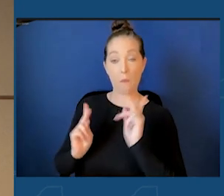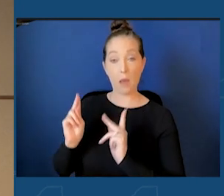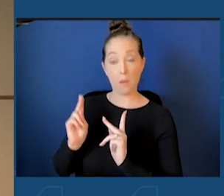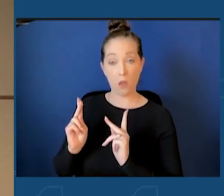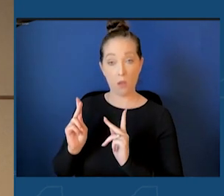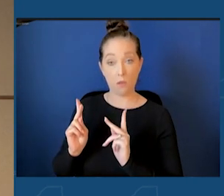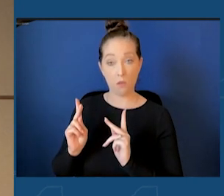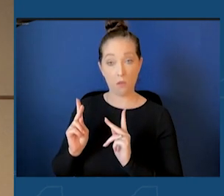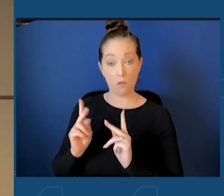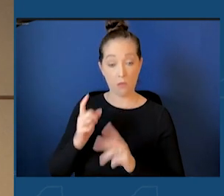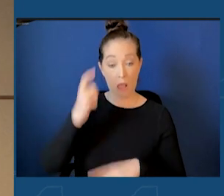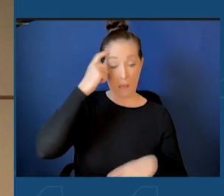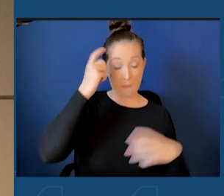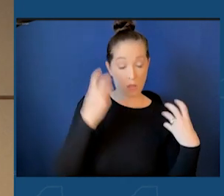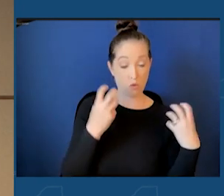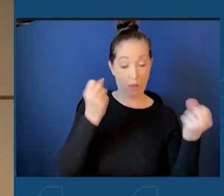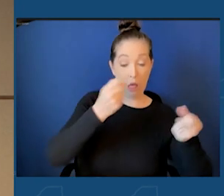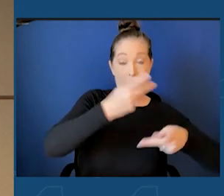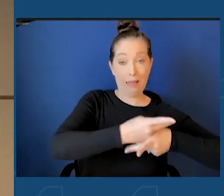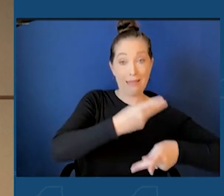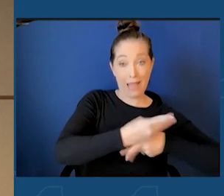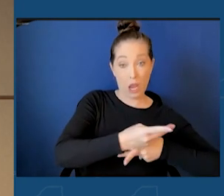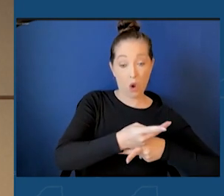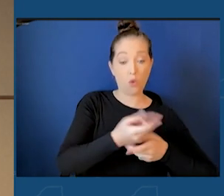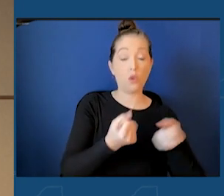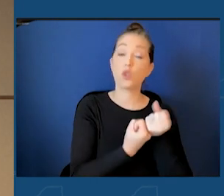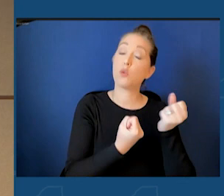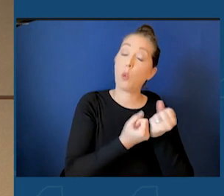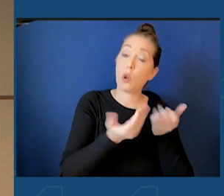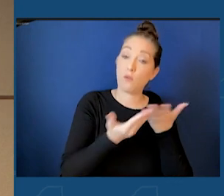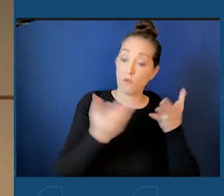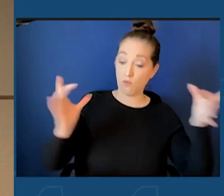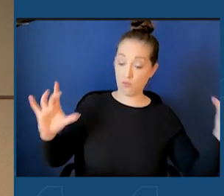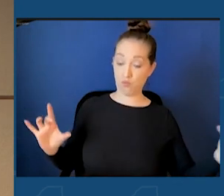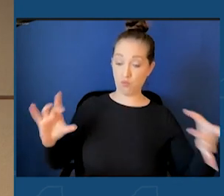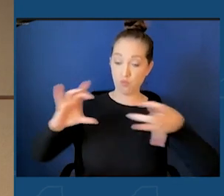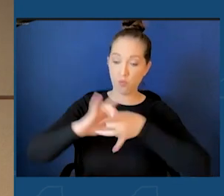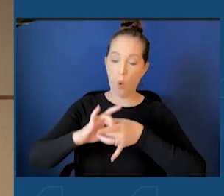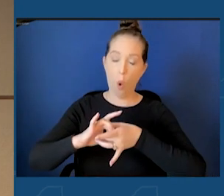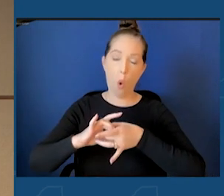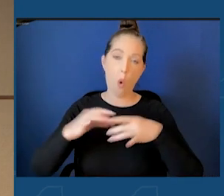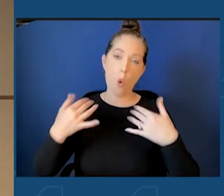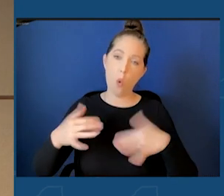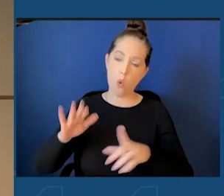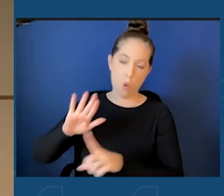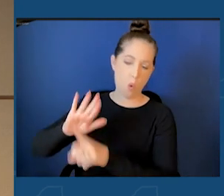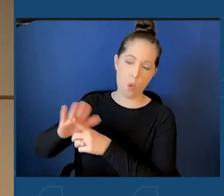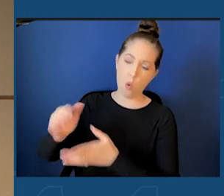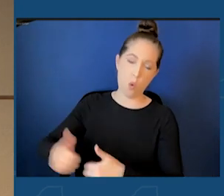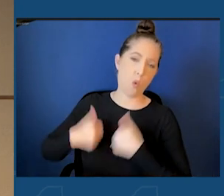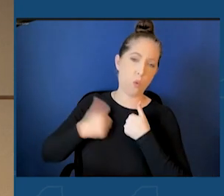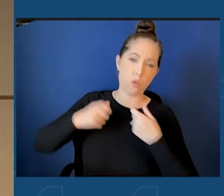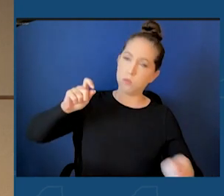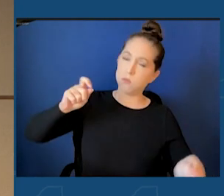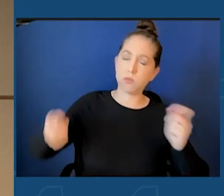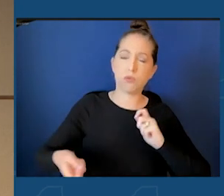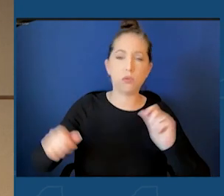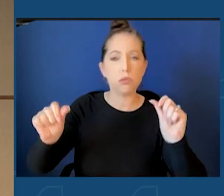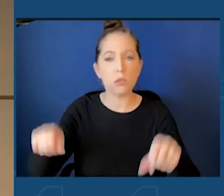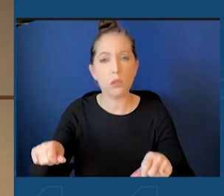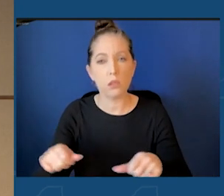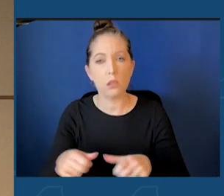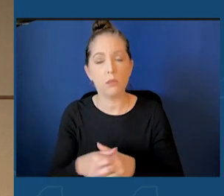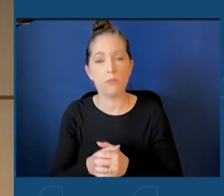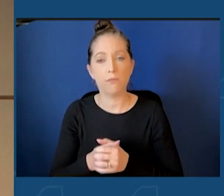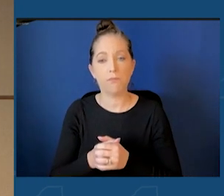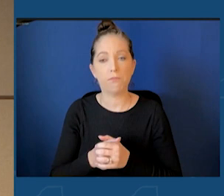health care and supportive services will change the trajectory of their lives. Simply put,